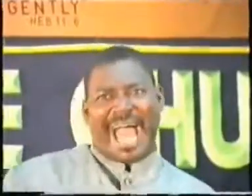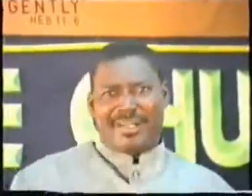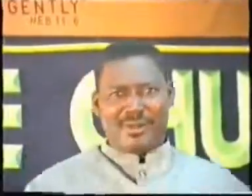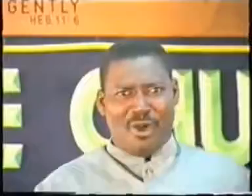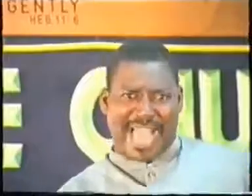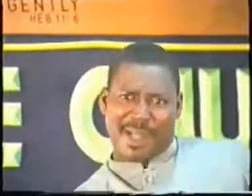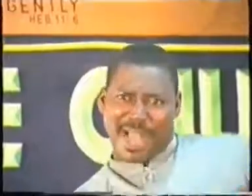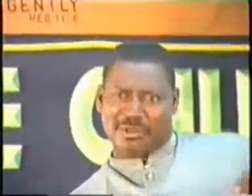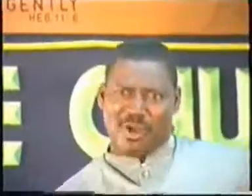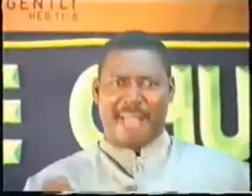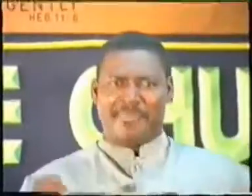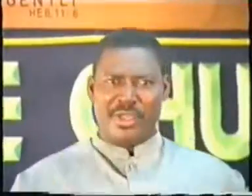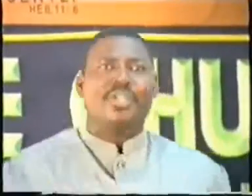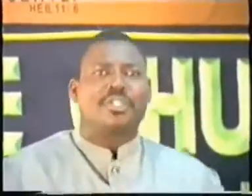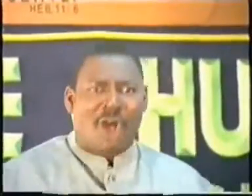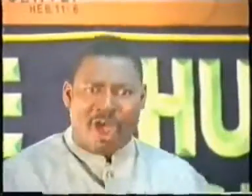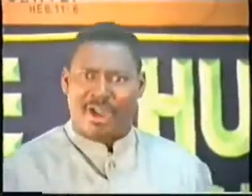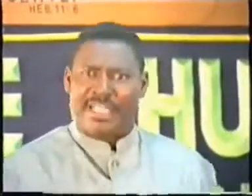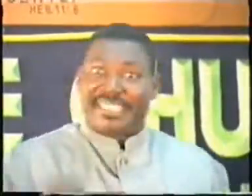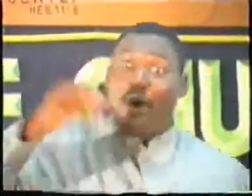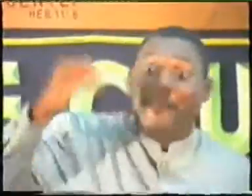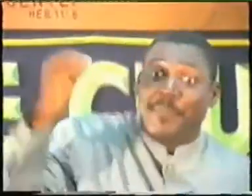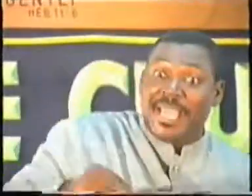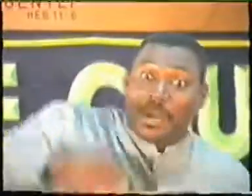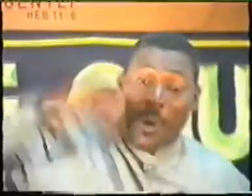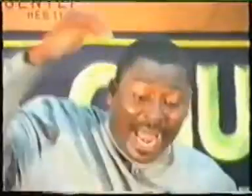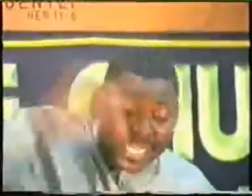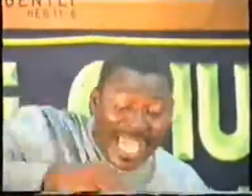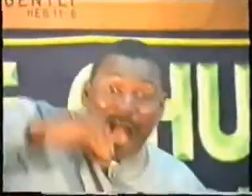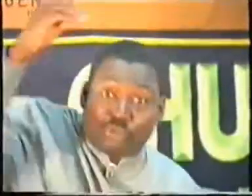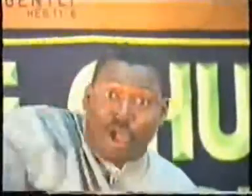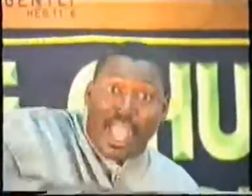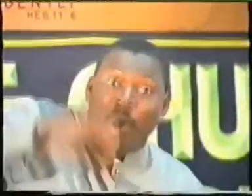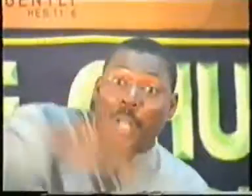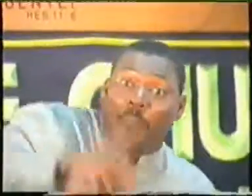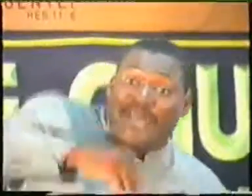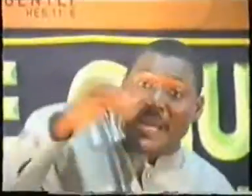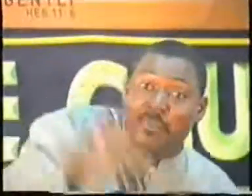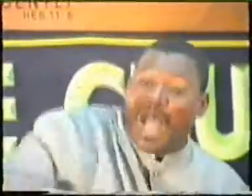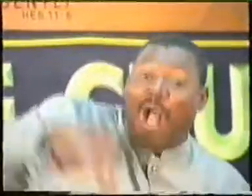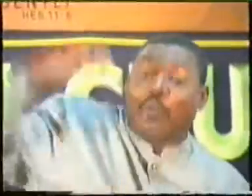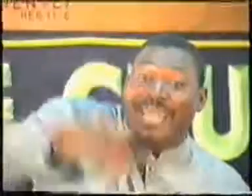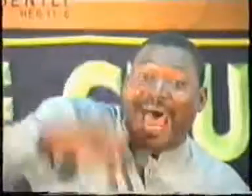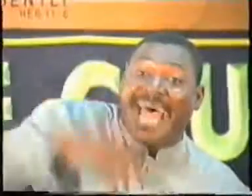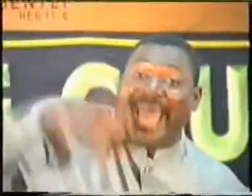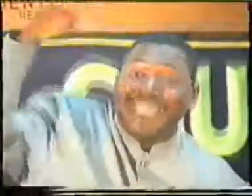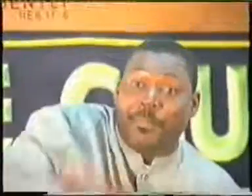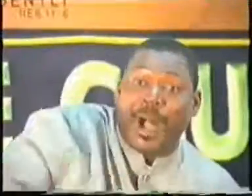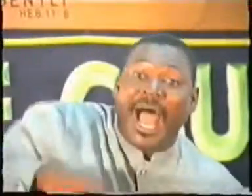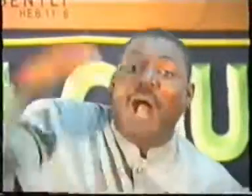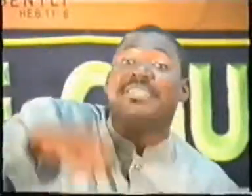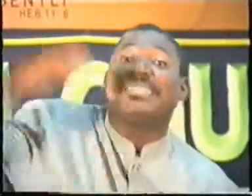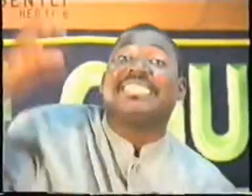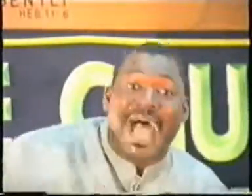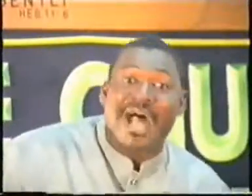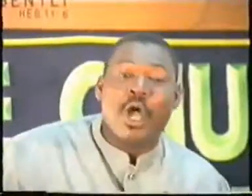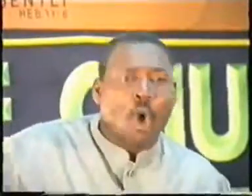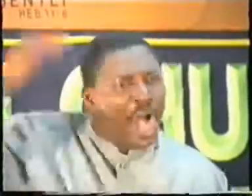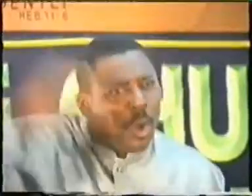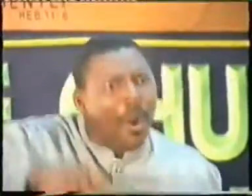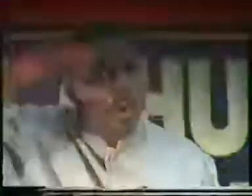walk car, walk car, back, walk car, you know. Sure, so obi, so one knee a truck, and when you go past a moon, Uncle Dada, a nipper, Uncle